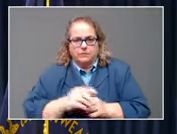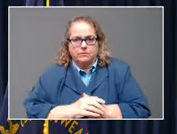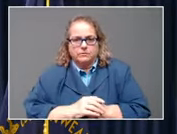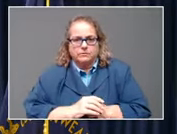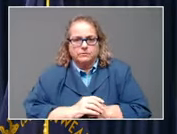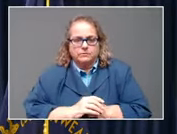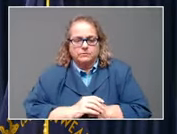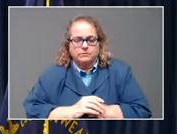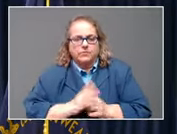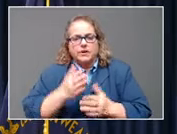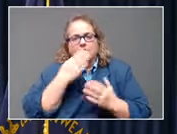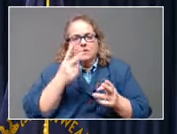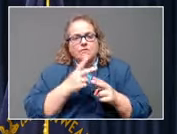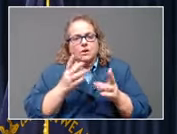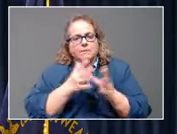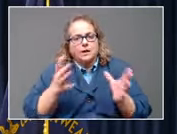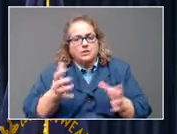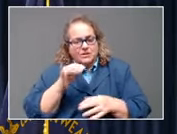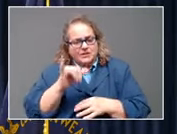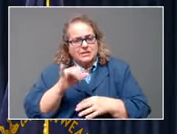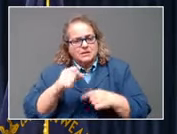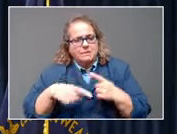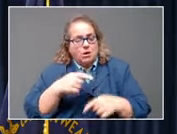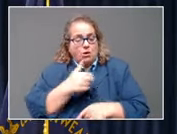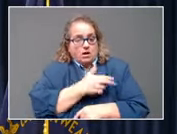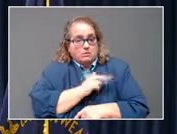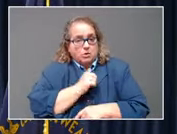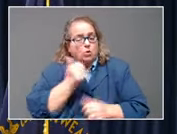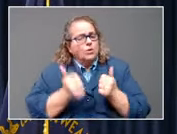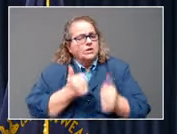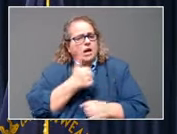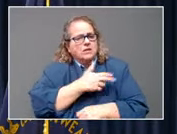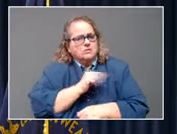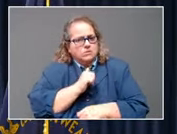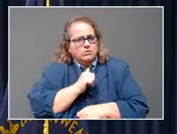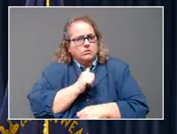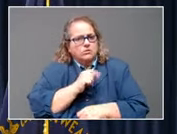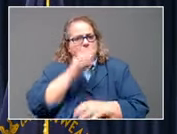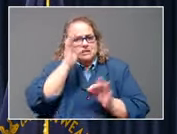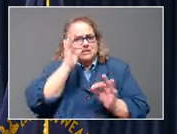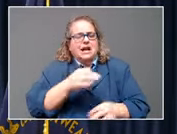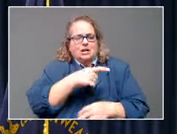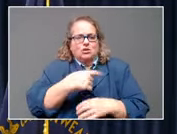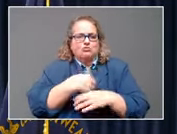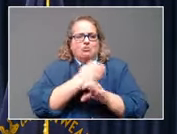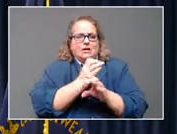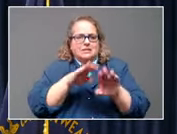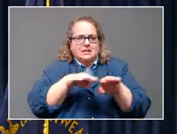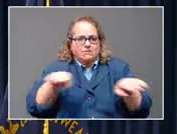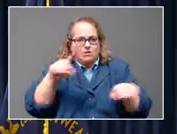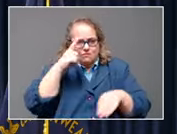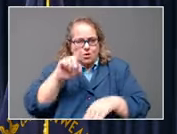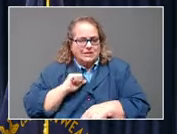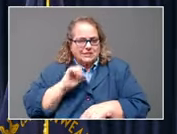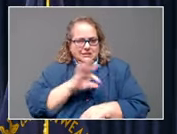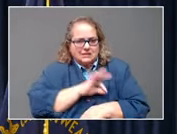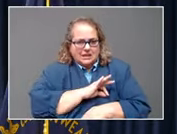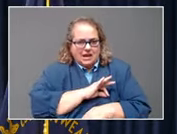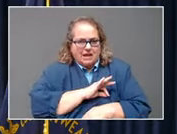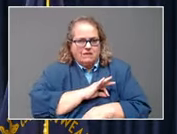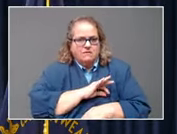Thank you very much. This is about hospitals. Which hospitals have declared the crisis level for staffing and what's the protocol for return if